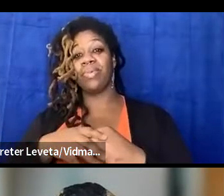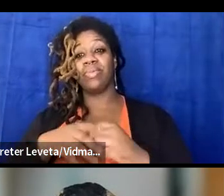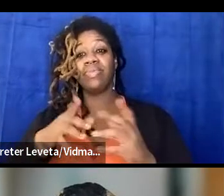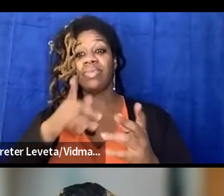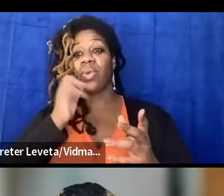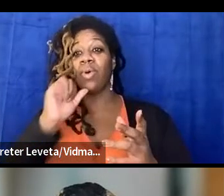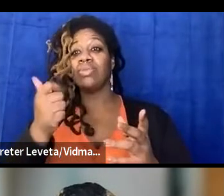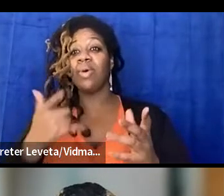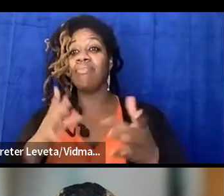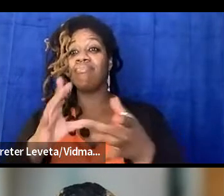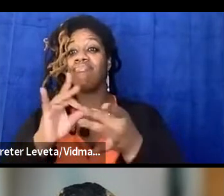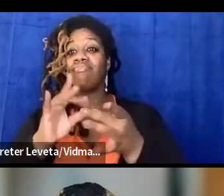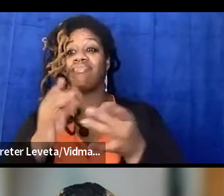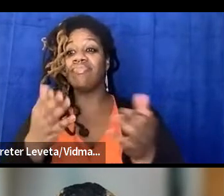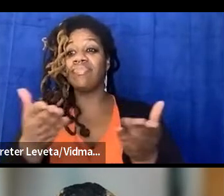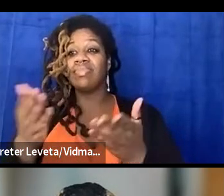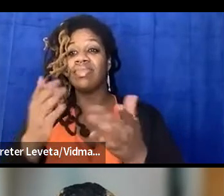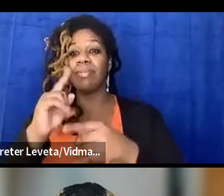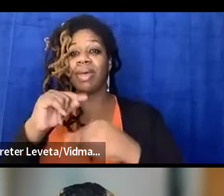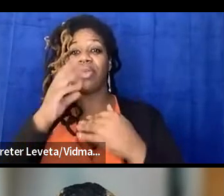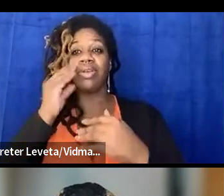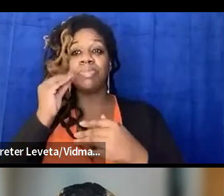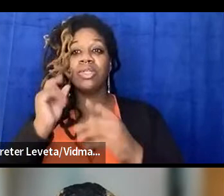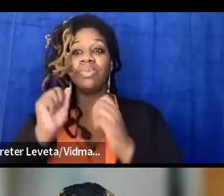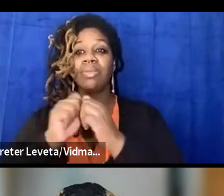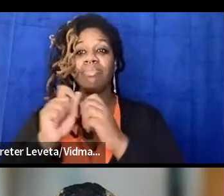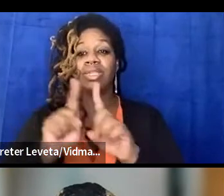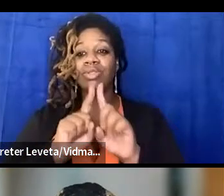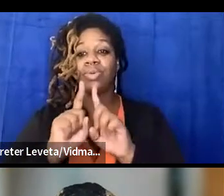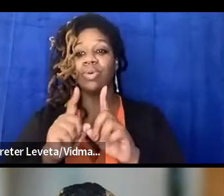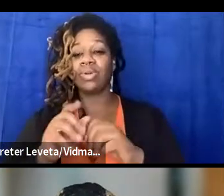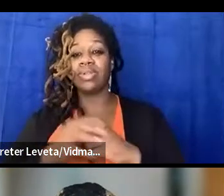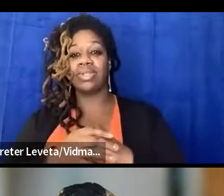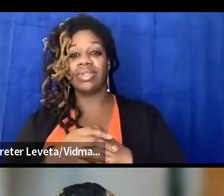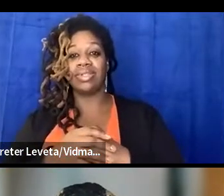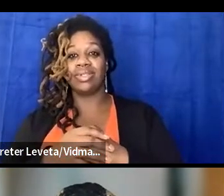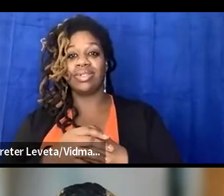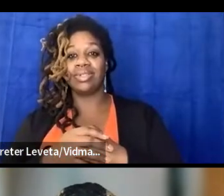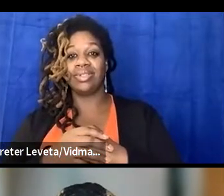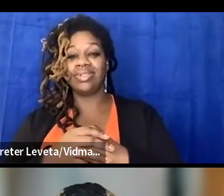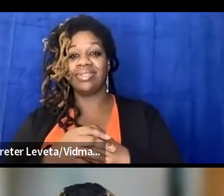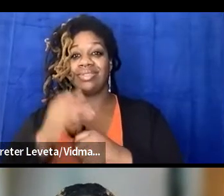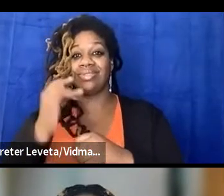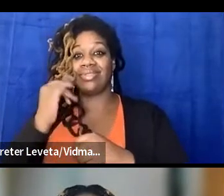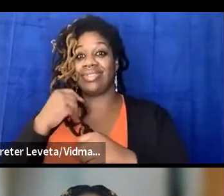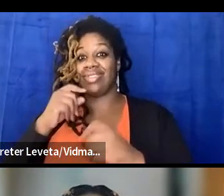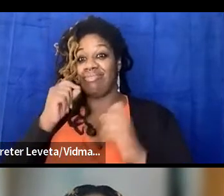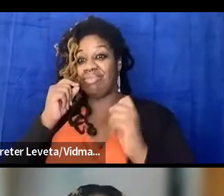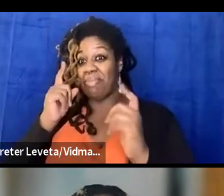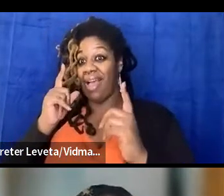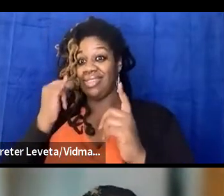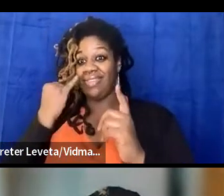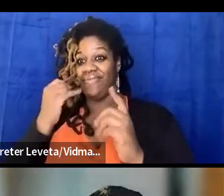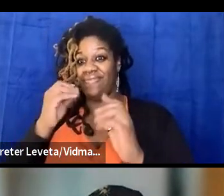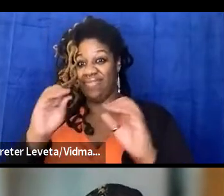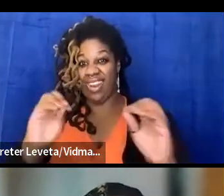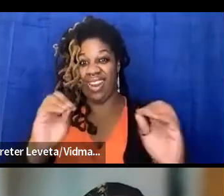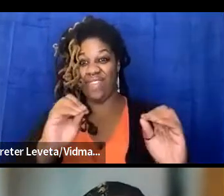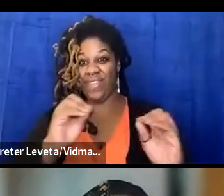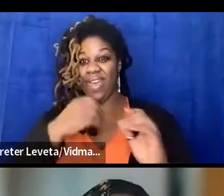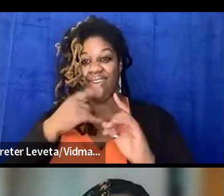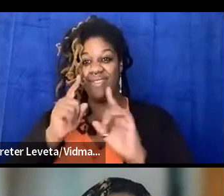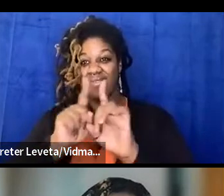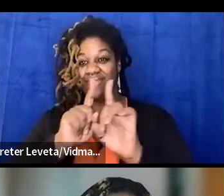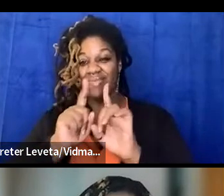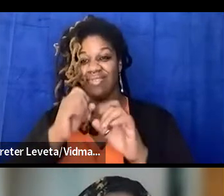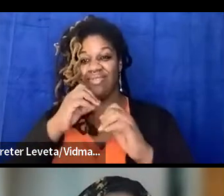mentors? Or I would be surprised if all of you were like Brianna and found the strength and